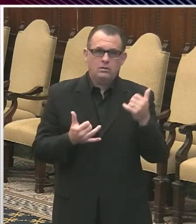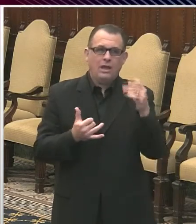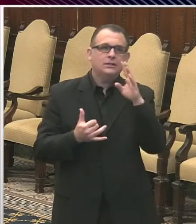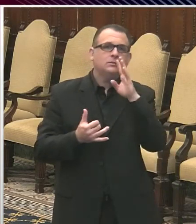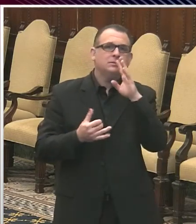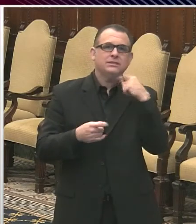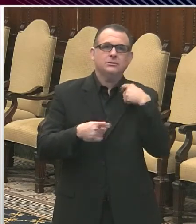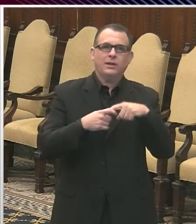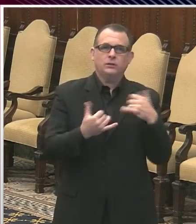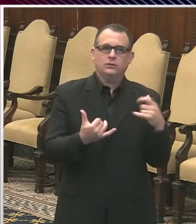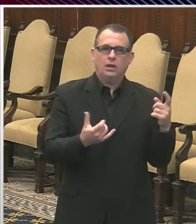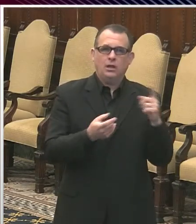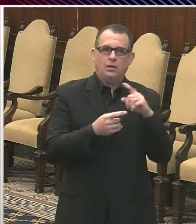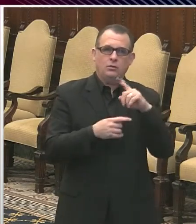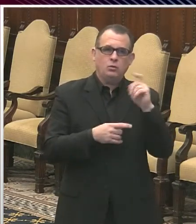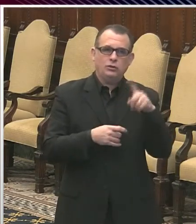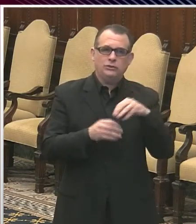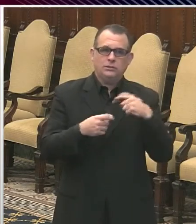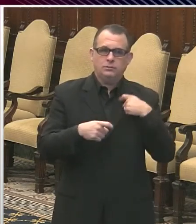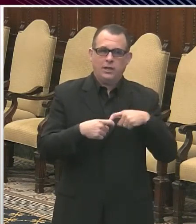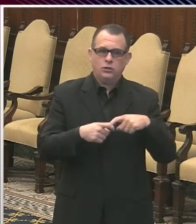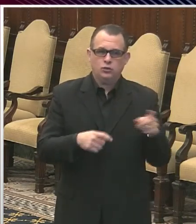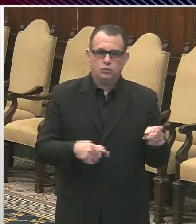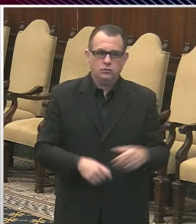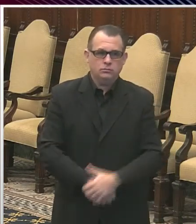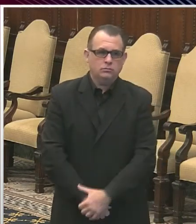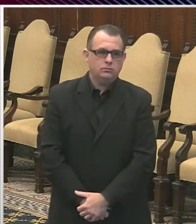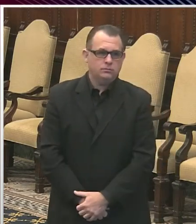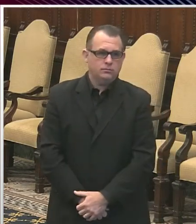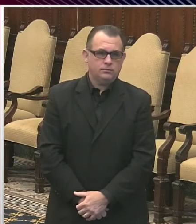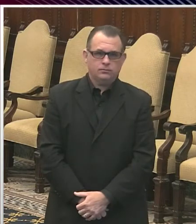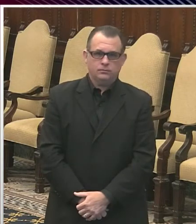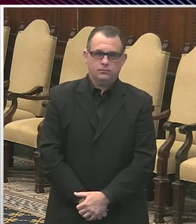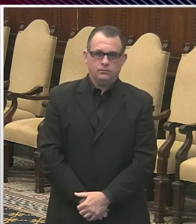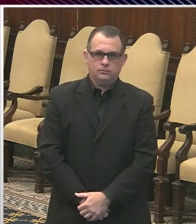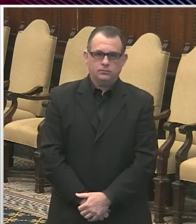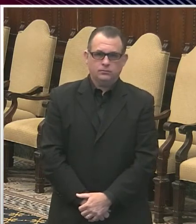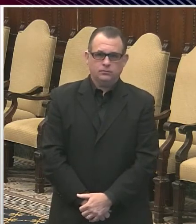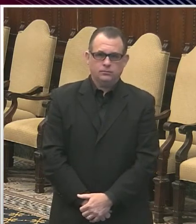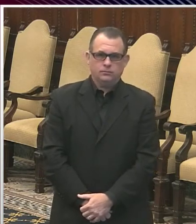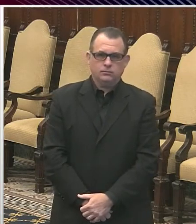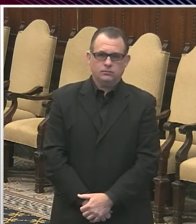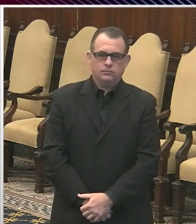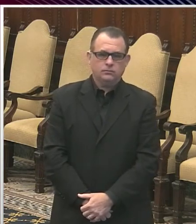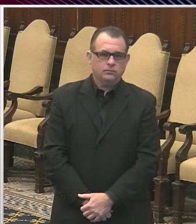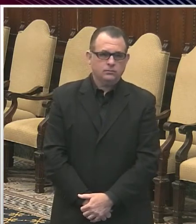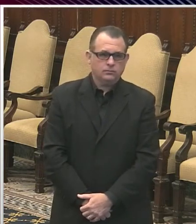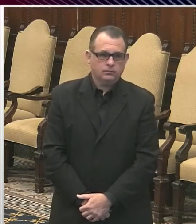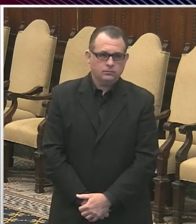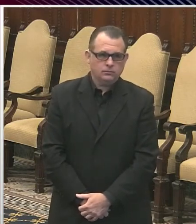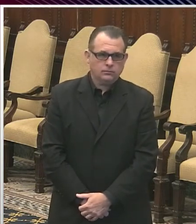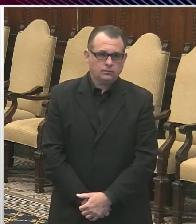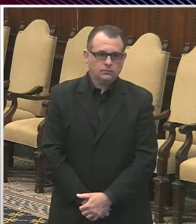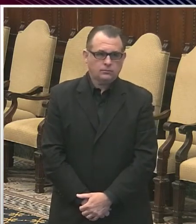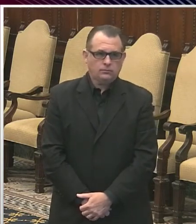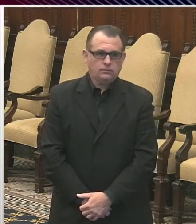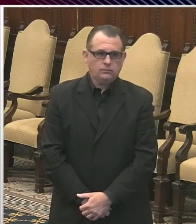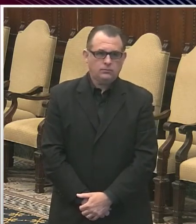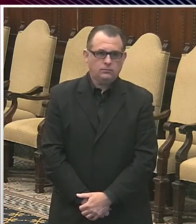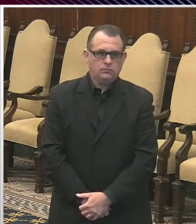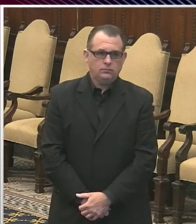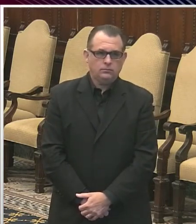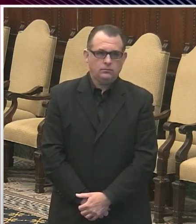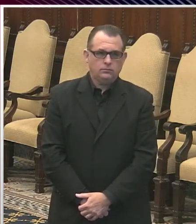translation, please. Buenas tardes, Argenis, ¿cómo estás? Buenas tardes, muy bien, gracias. Armando, mi pregunta es para el